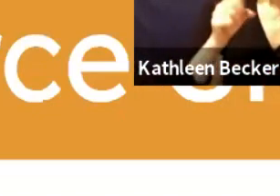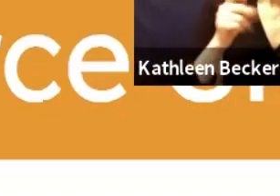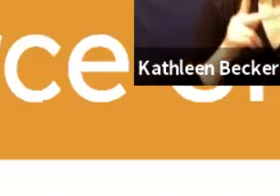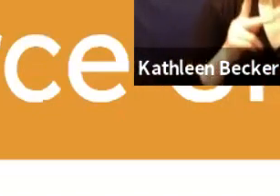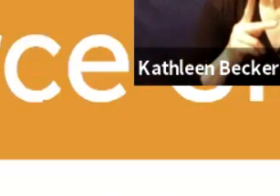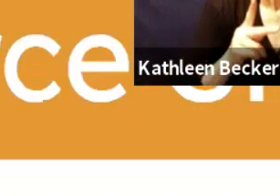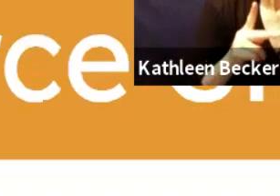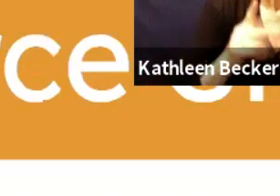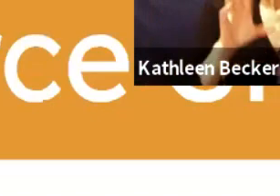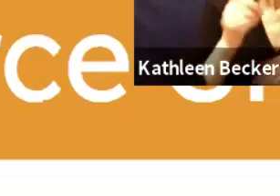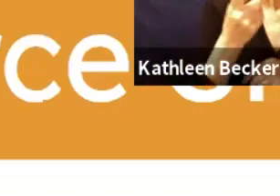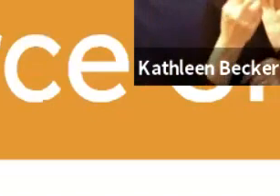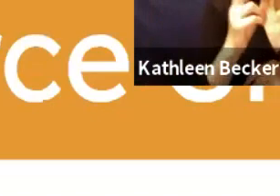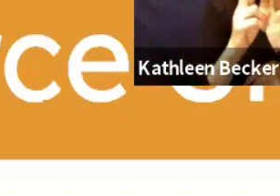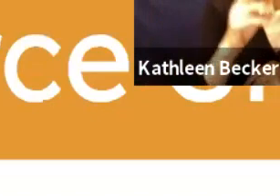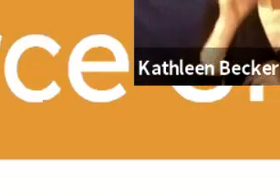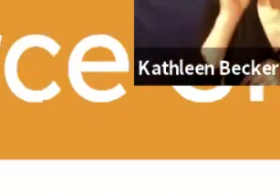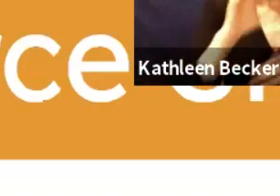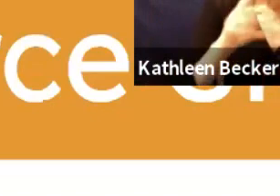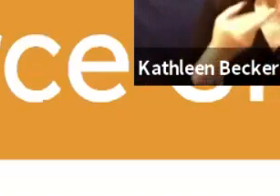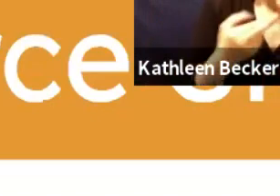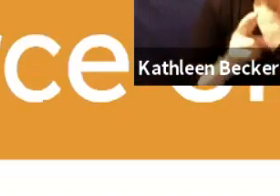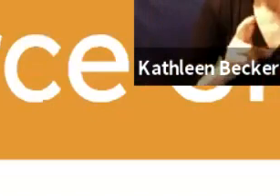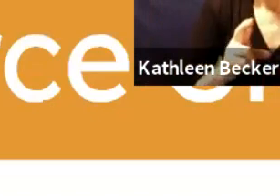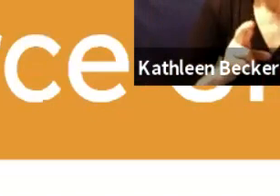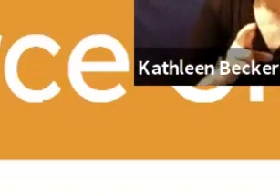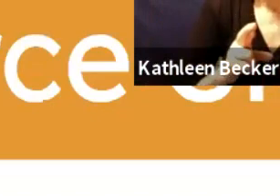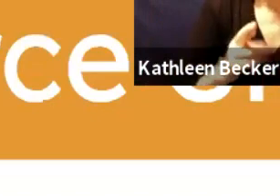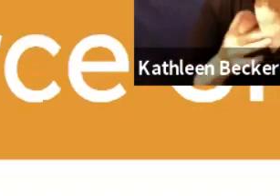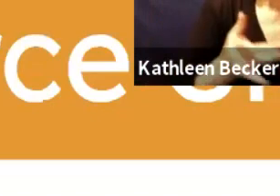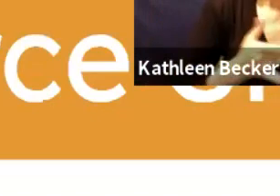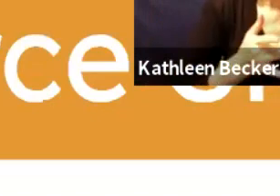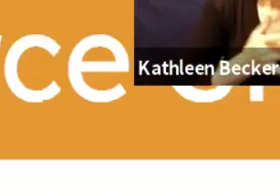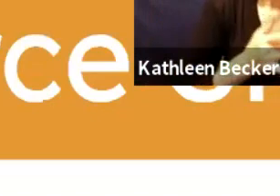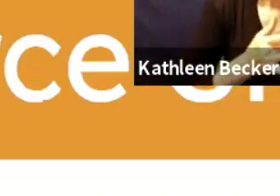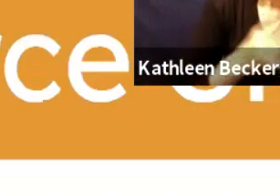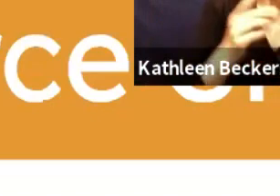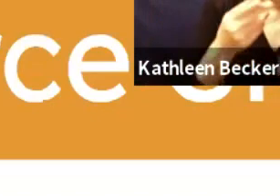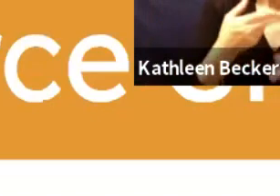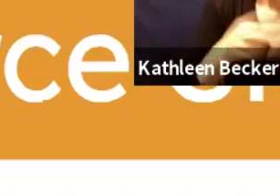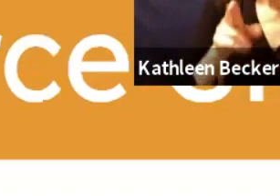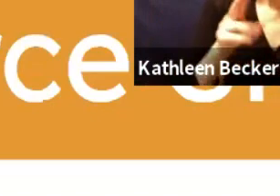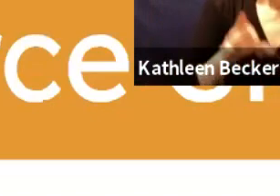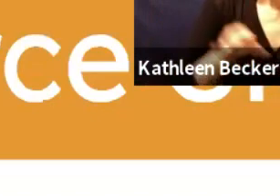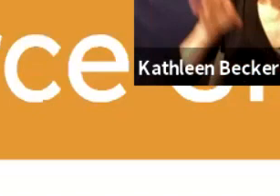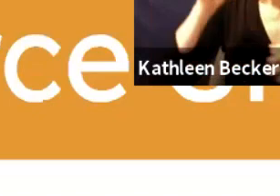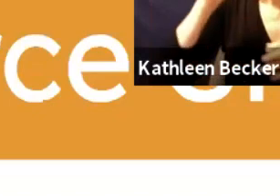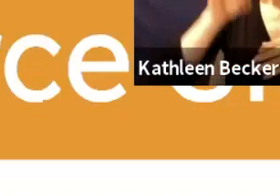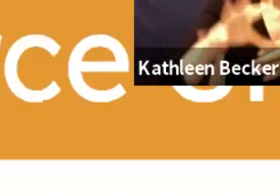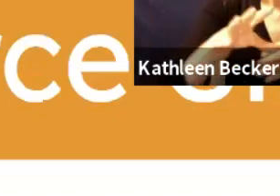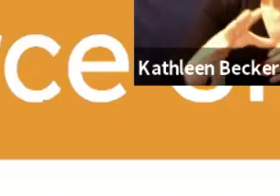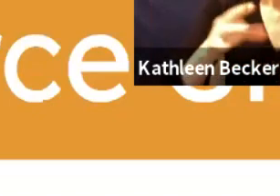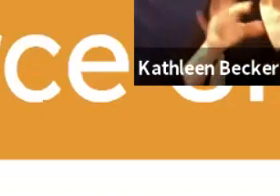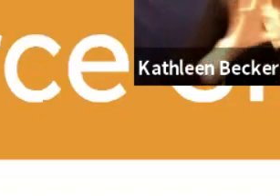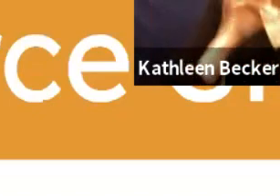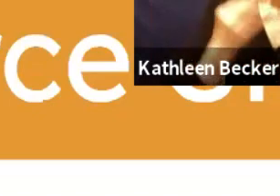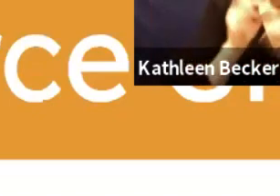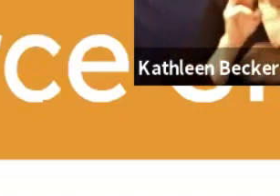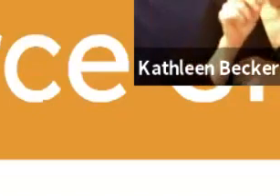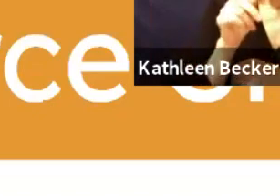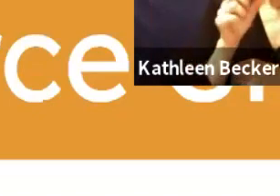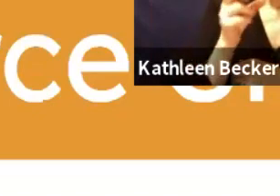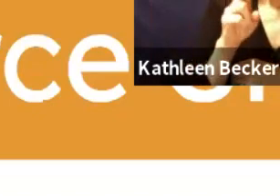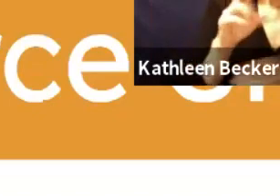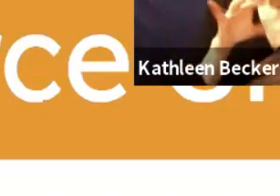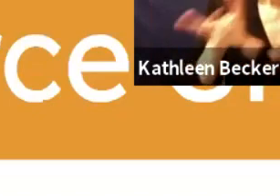opportunities, Clever, Google Classroom, and technology quick tips. Our family technology webinar